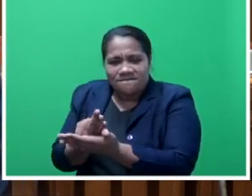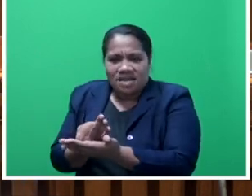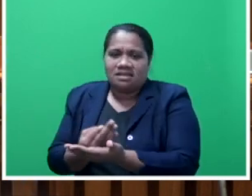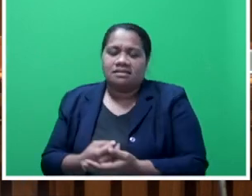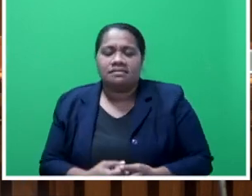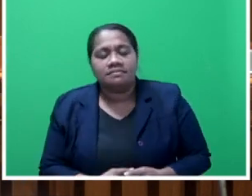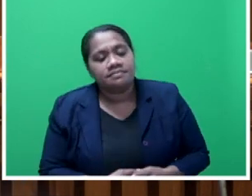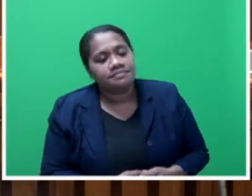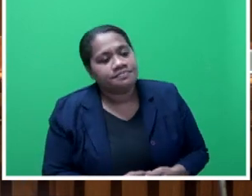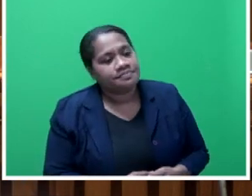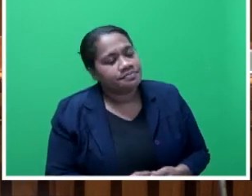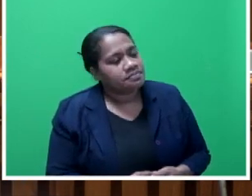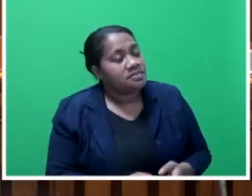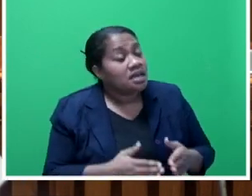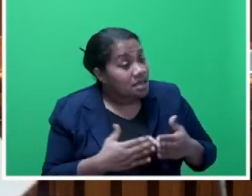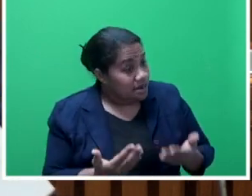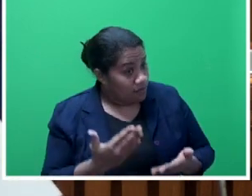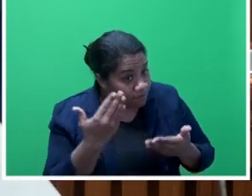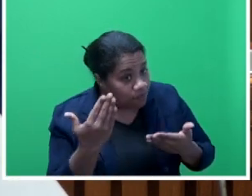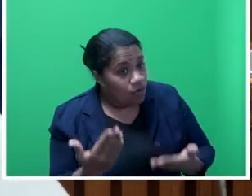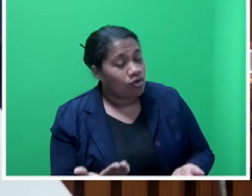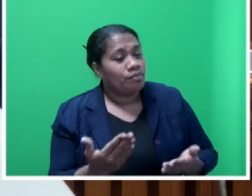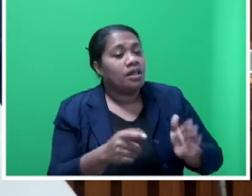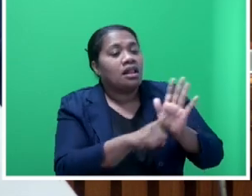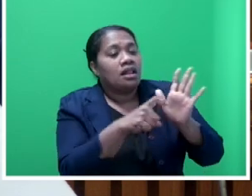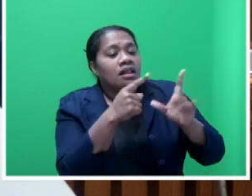Honourable Randondro talked about,